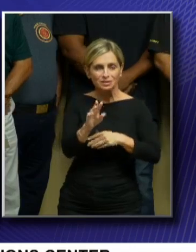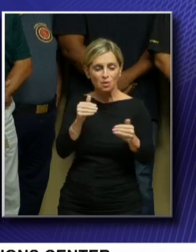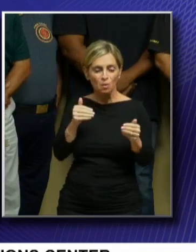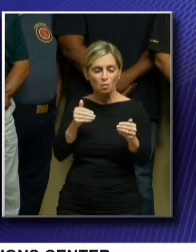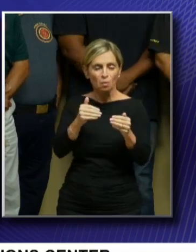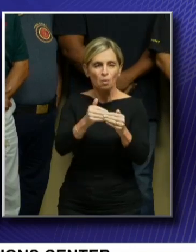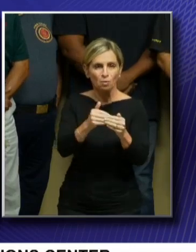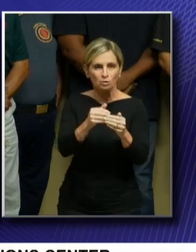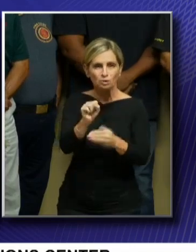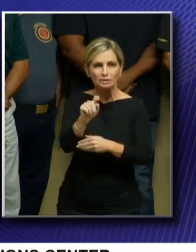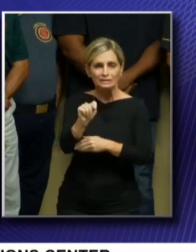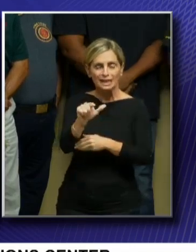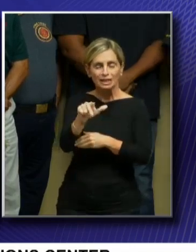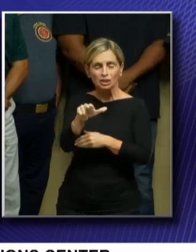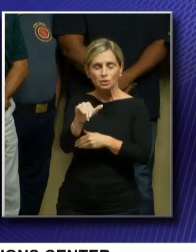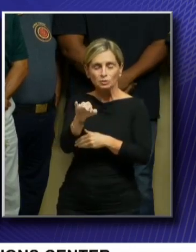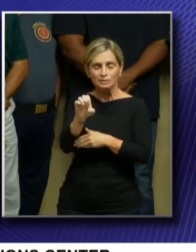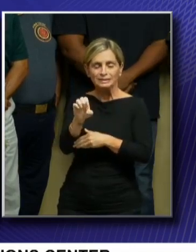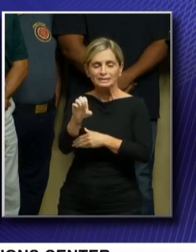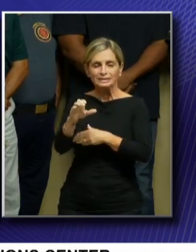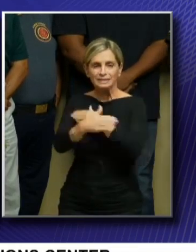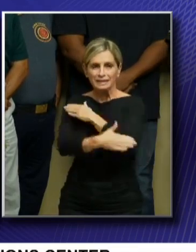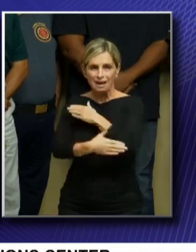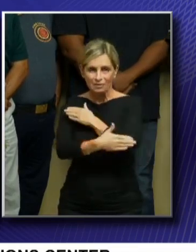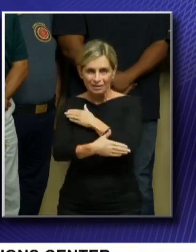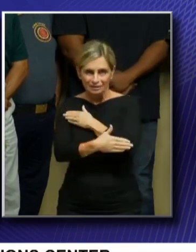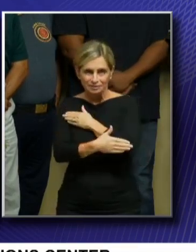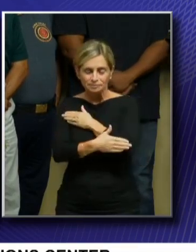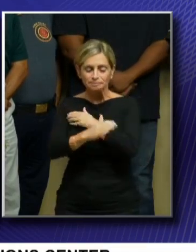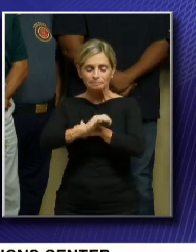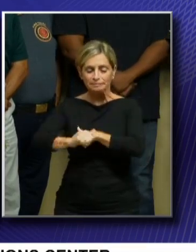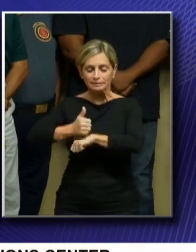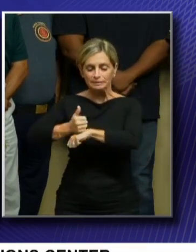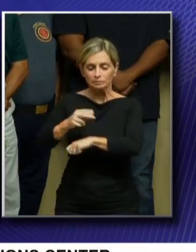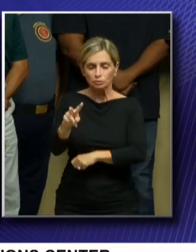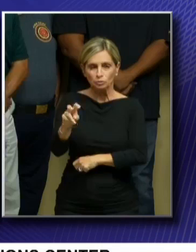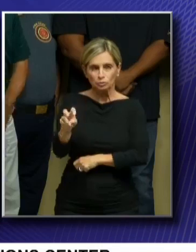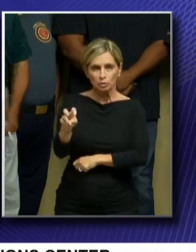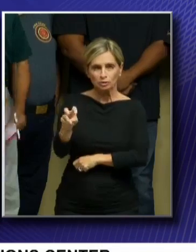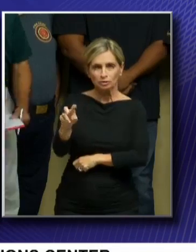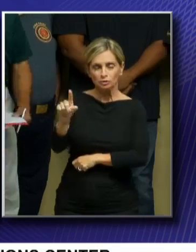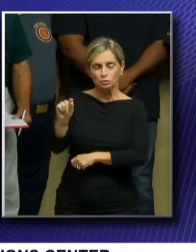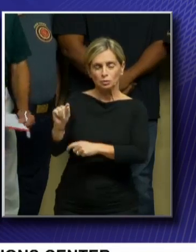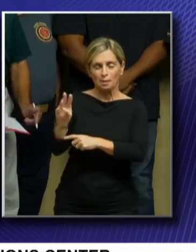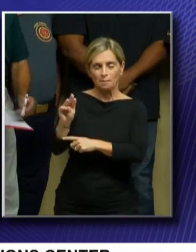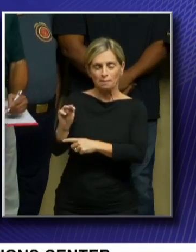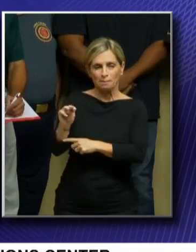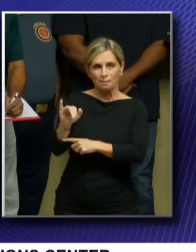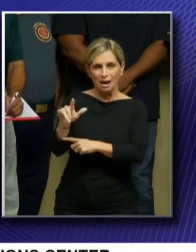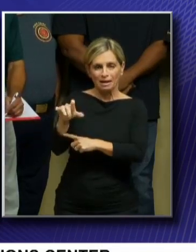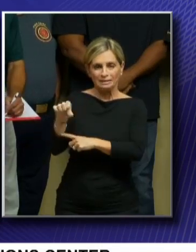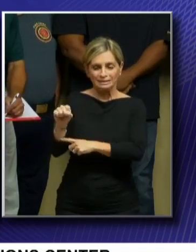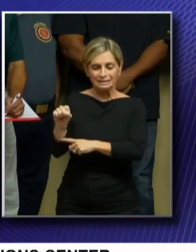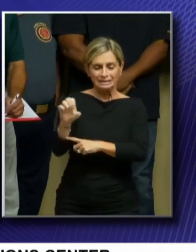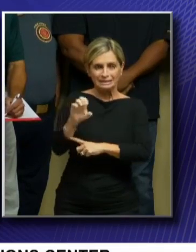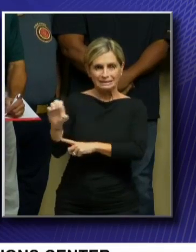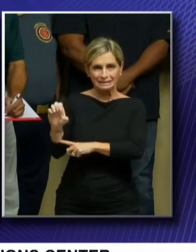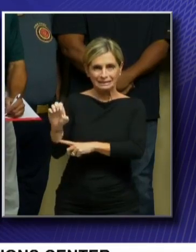Coast. Dorian is located 216 miles east of Hutchinson Island and moving west at 7 miles per